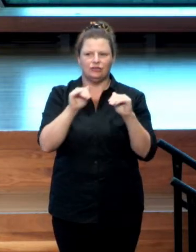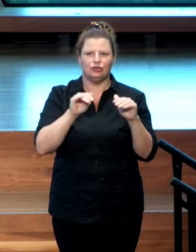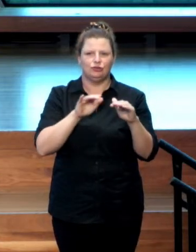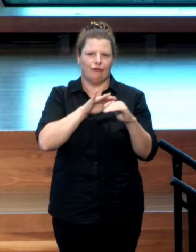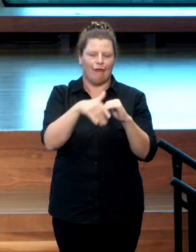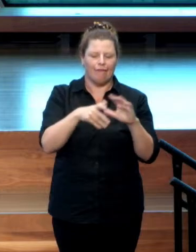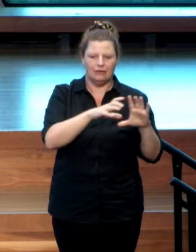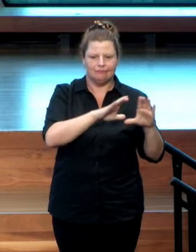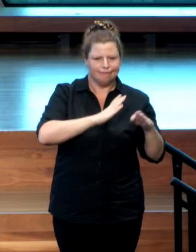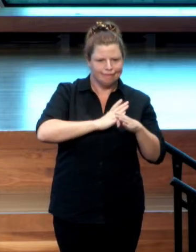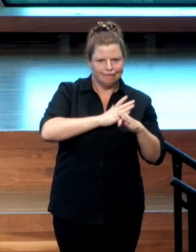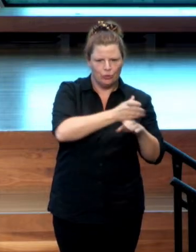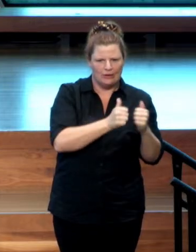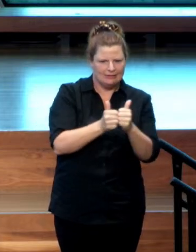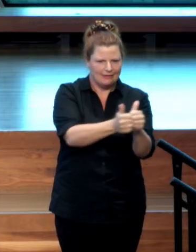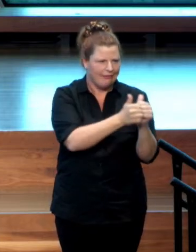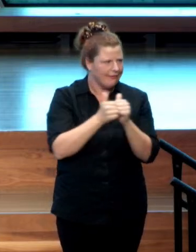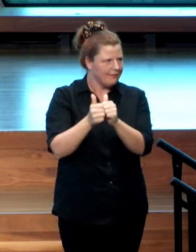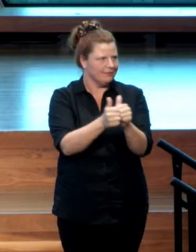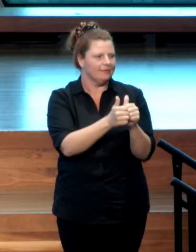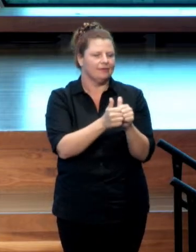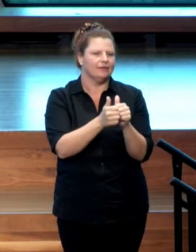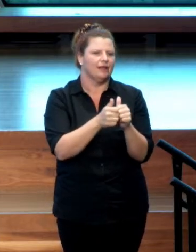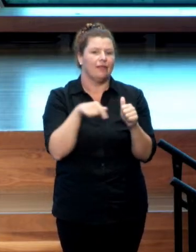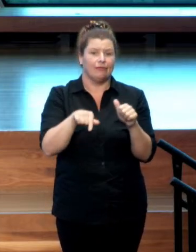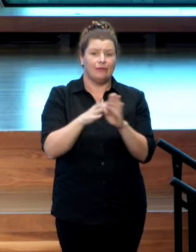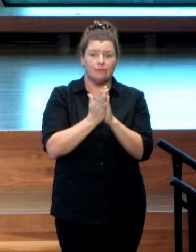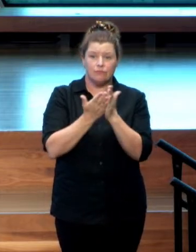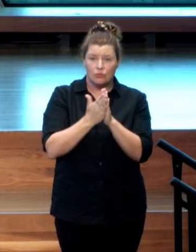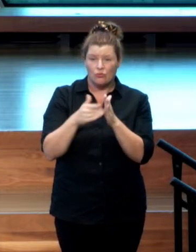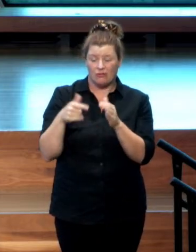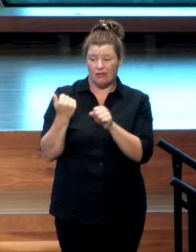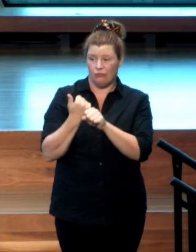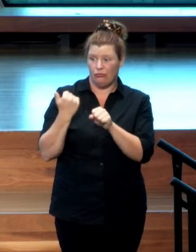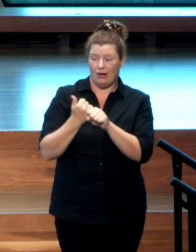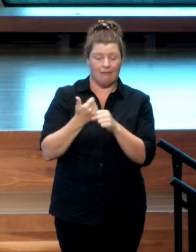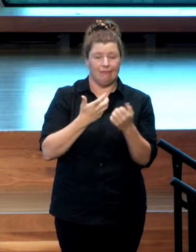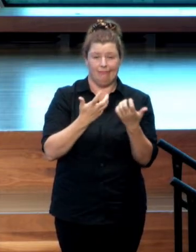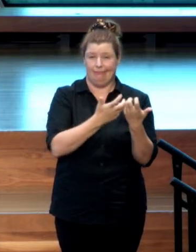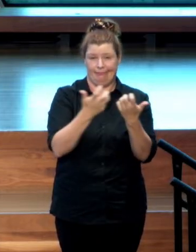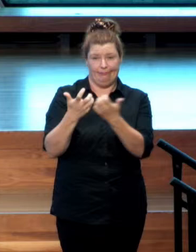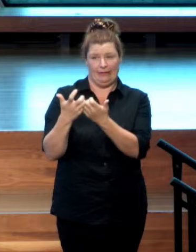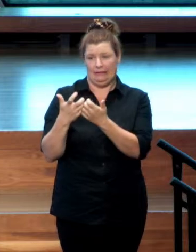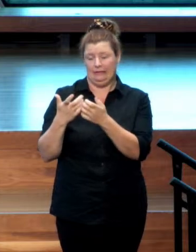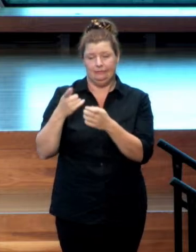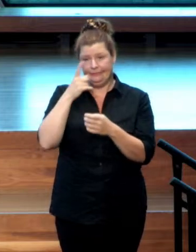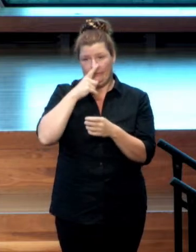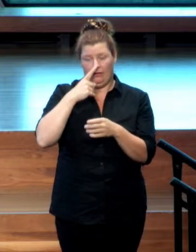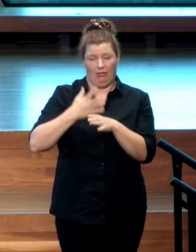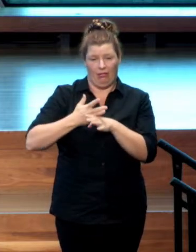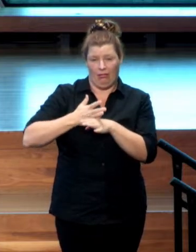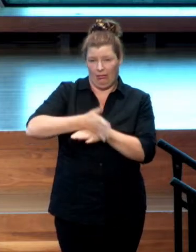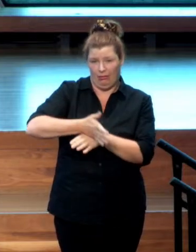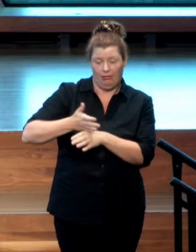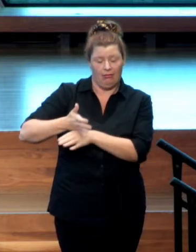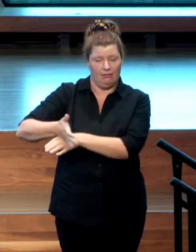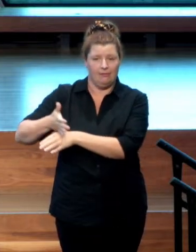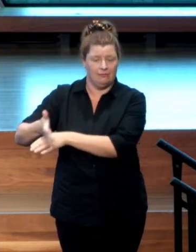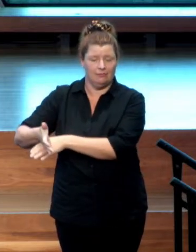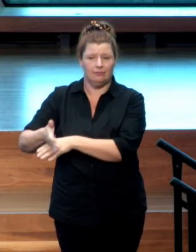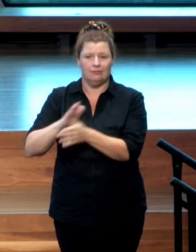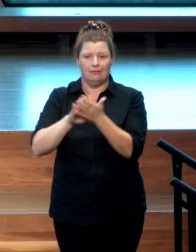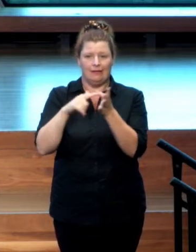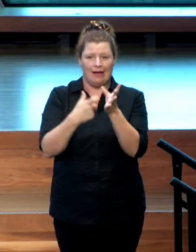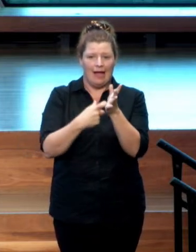I carry that saying with me when I think about the fact that this book has been the product of many hands and many labours.